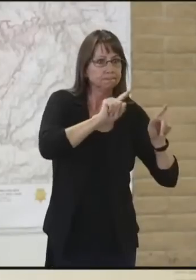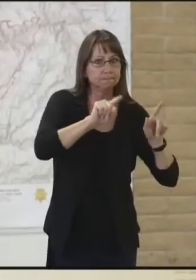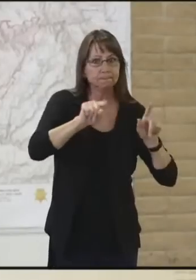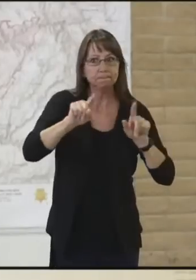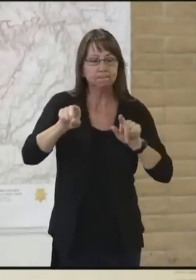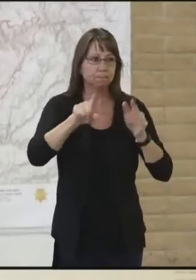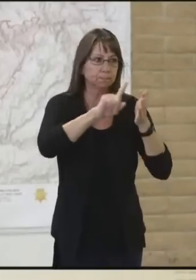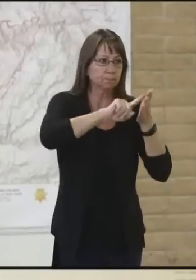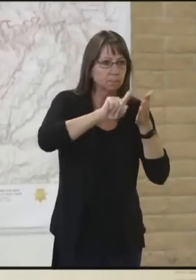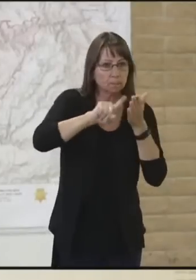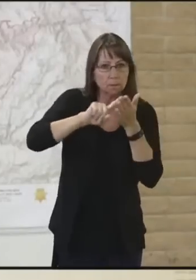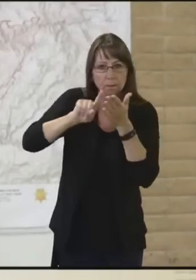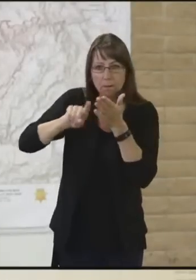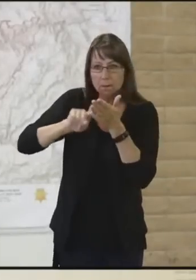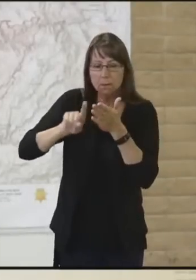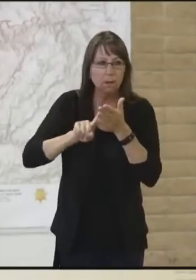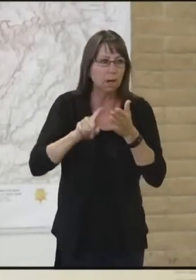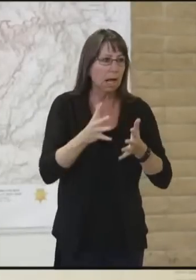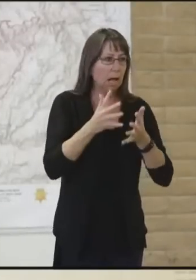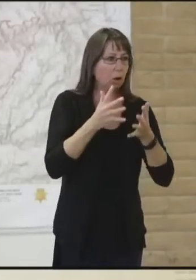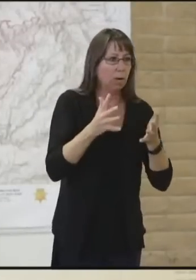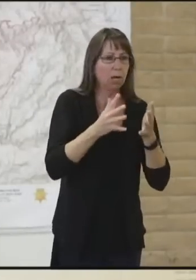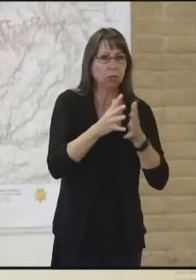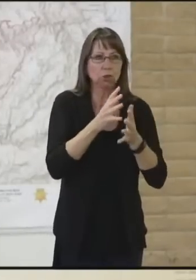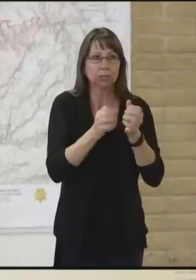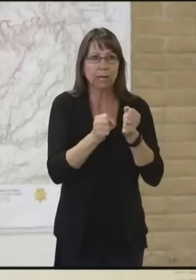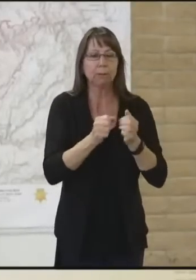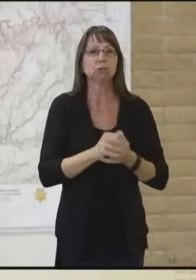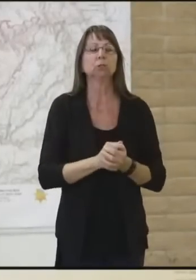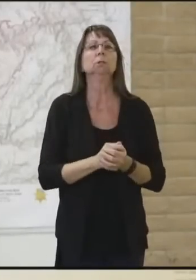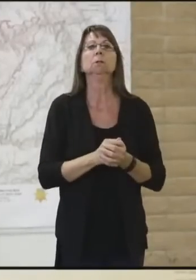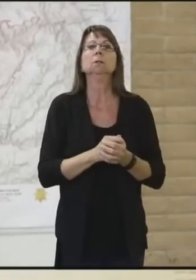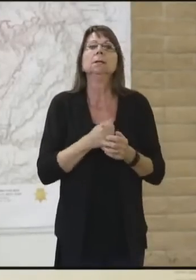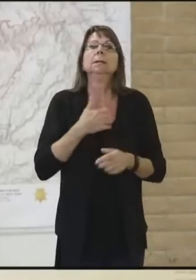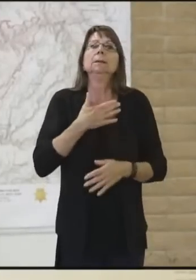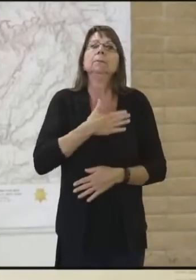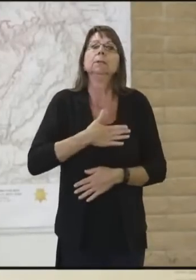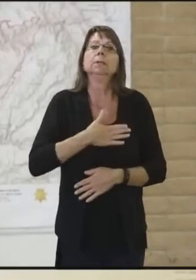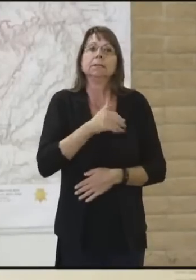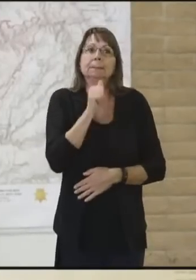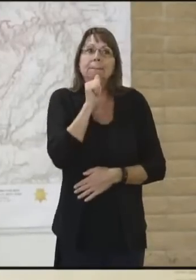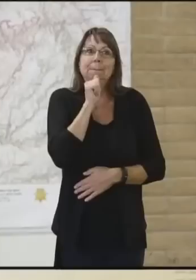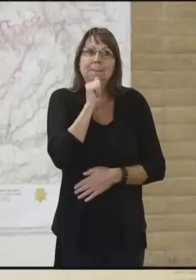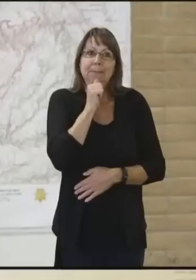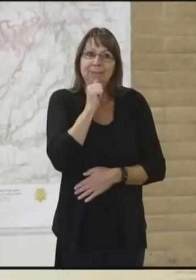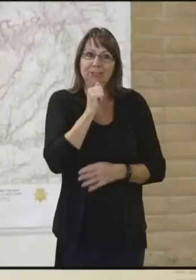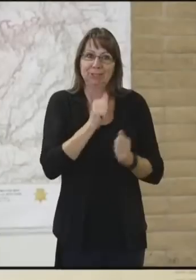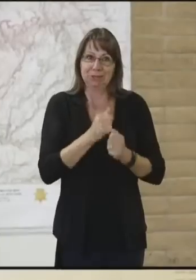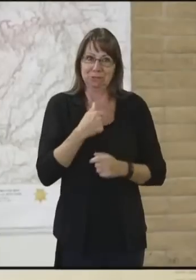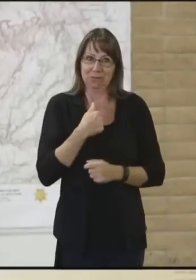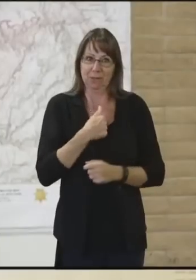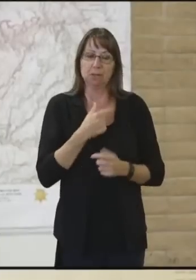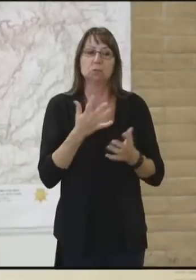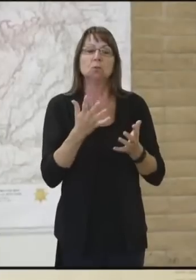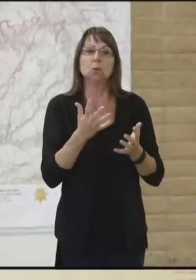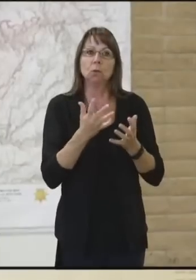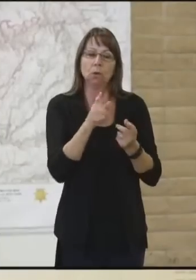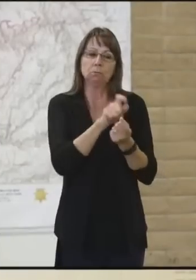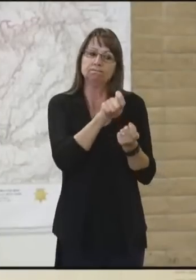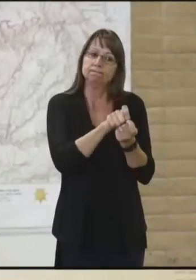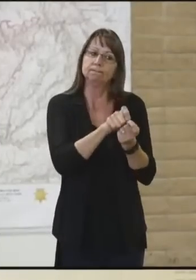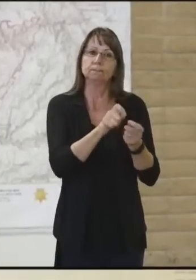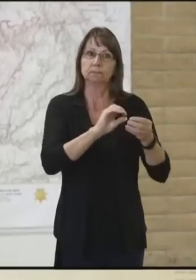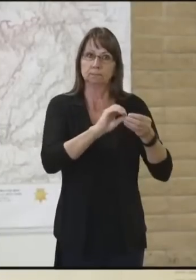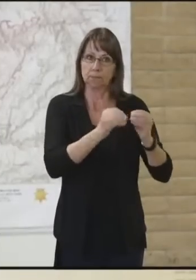the area. What I ask is that you be patient with us. We want to get accurate numbers to you. As those numbers start coming